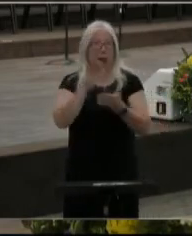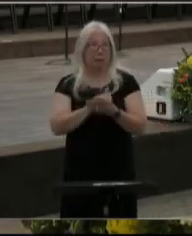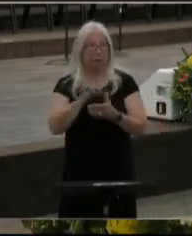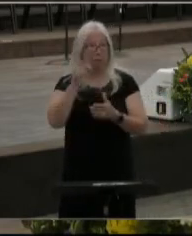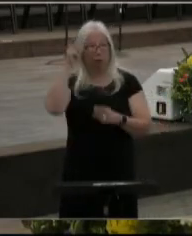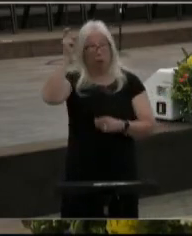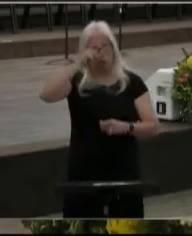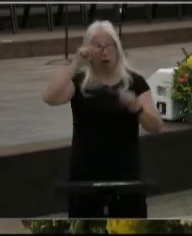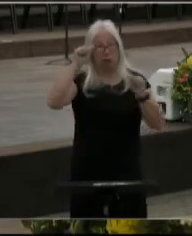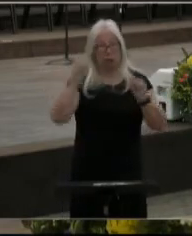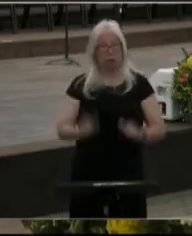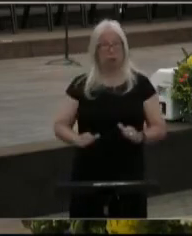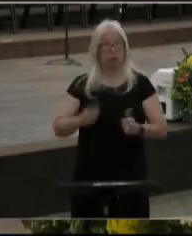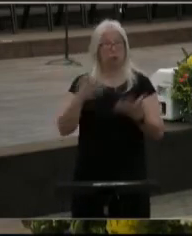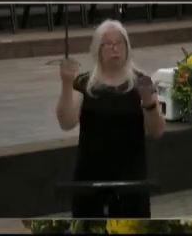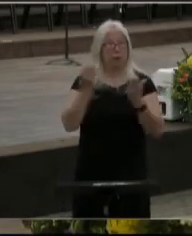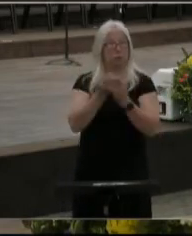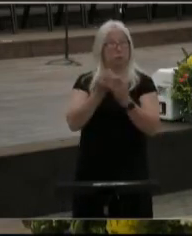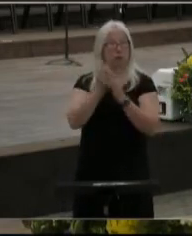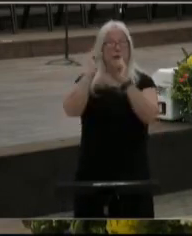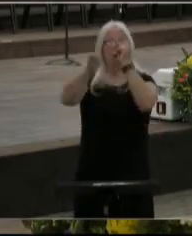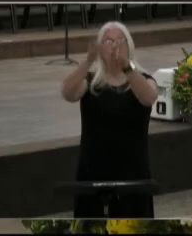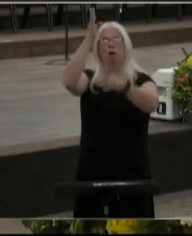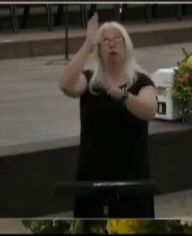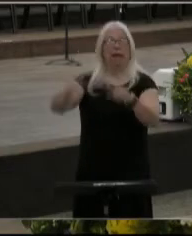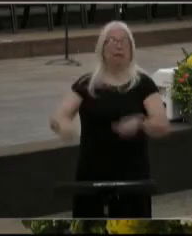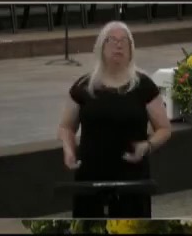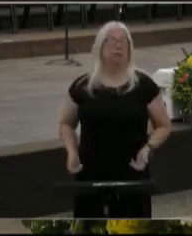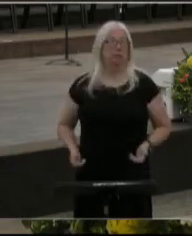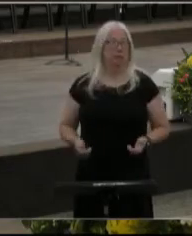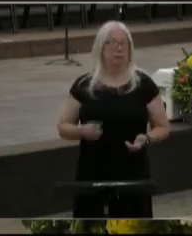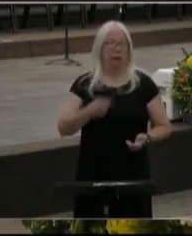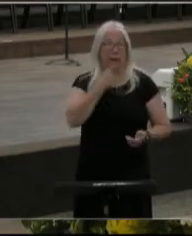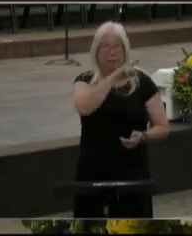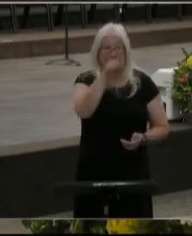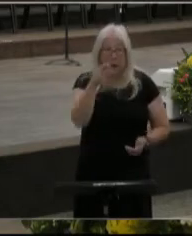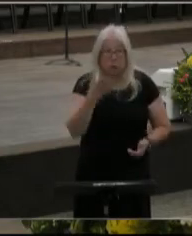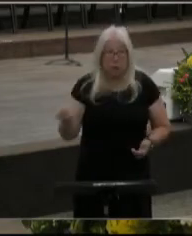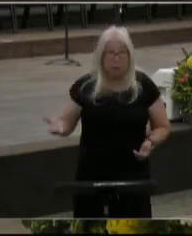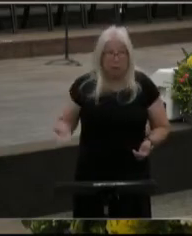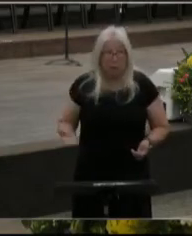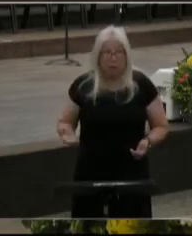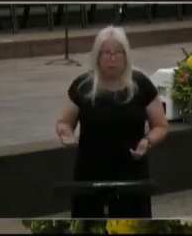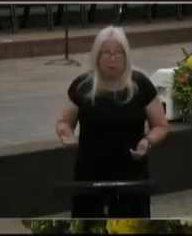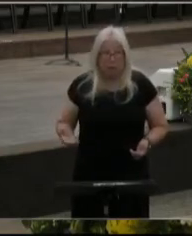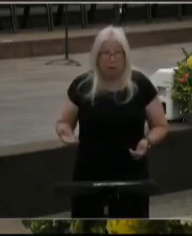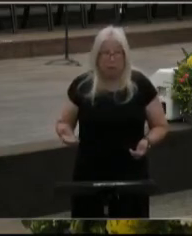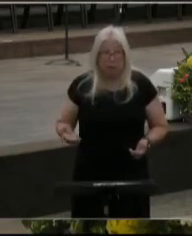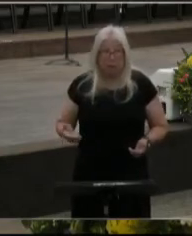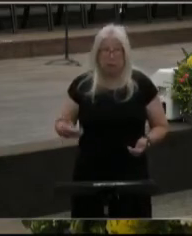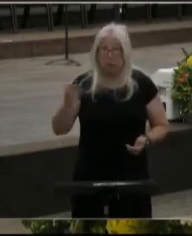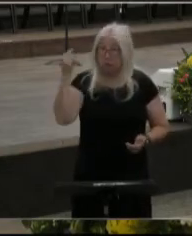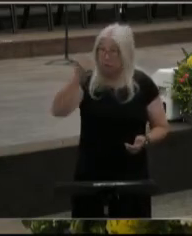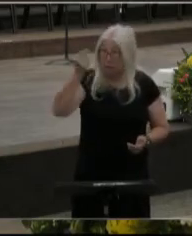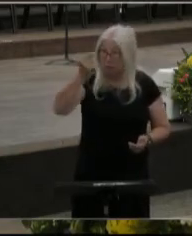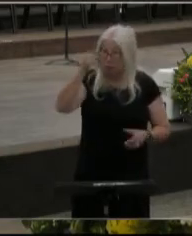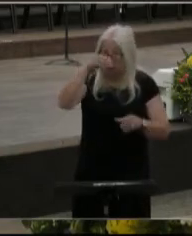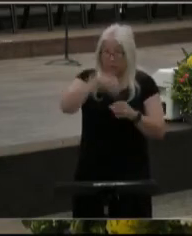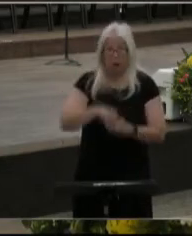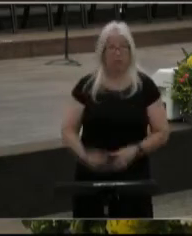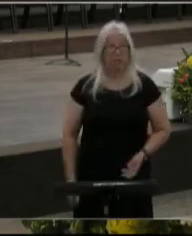need to be as wise as you can do, and you give as much to God as you can give to God. But I'm going to tell you something that there's a testimony